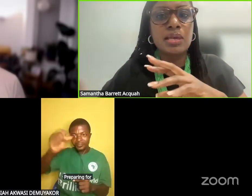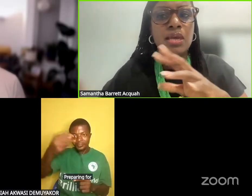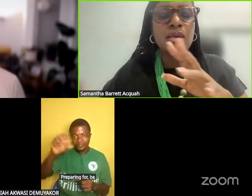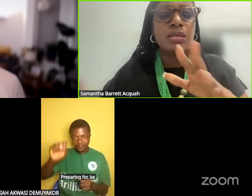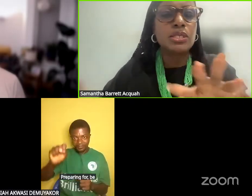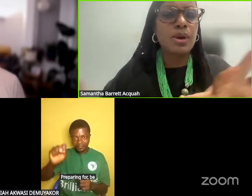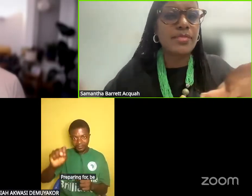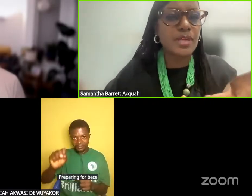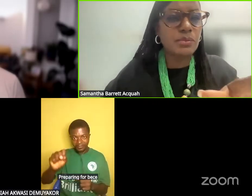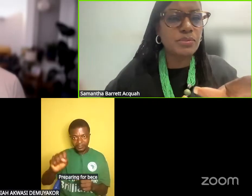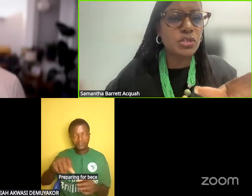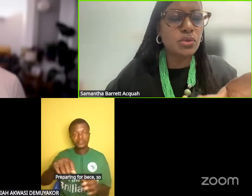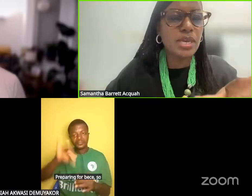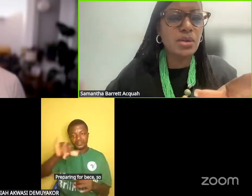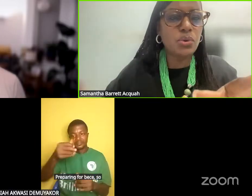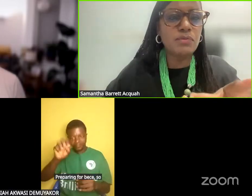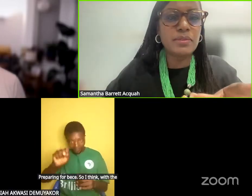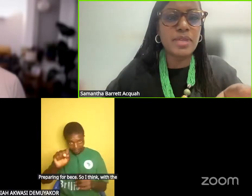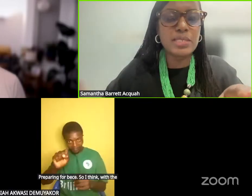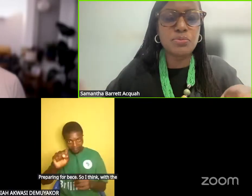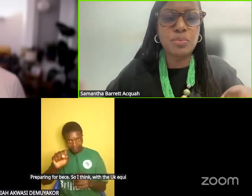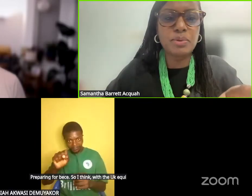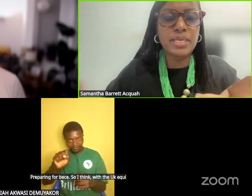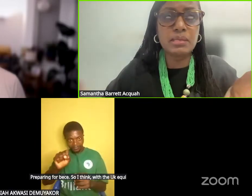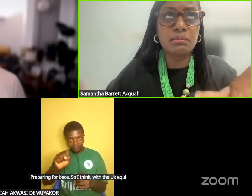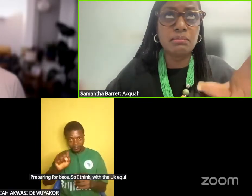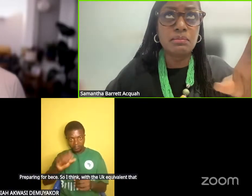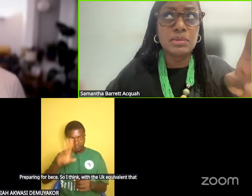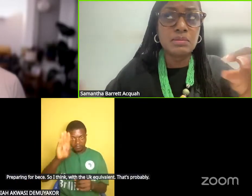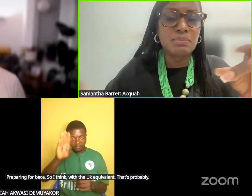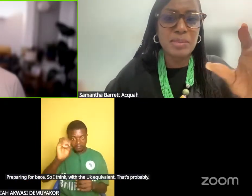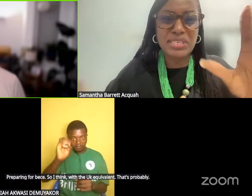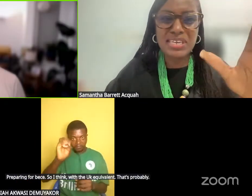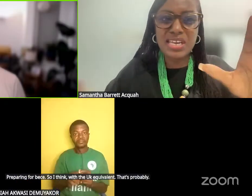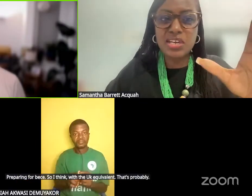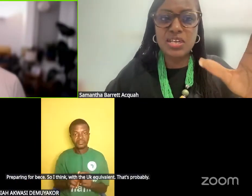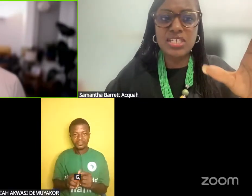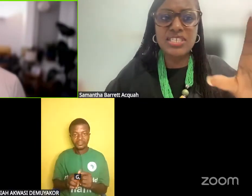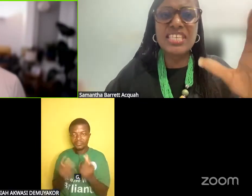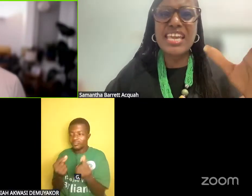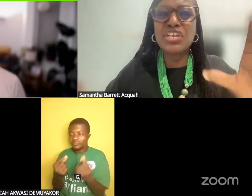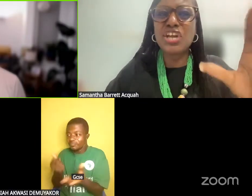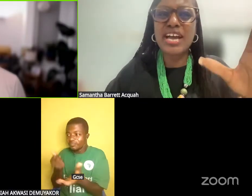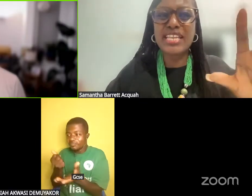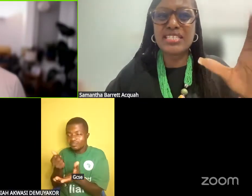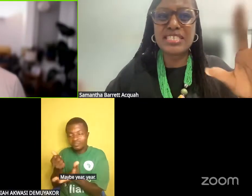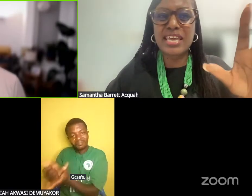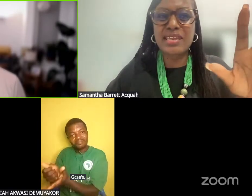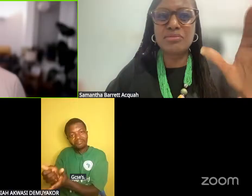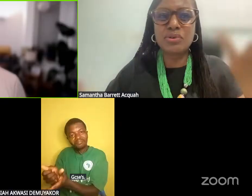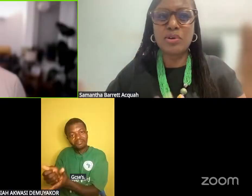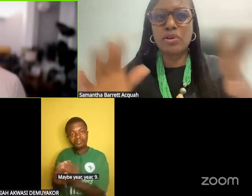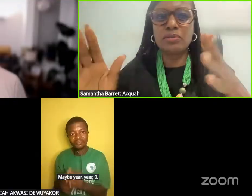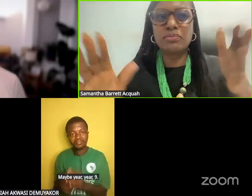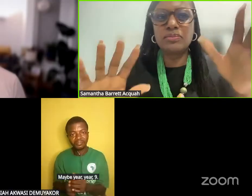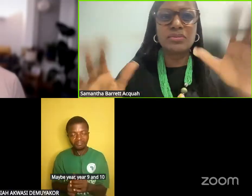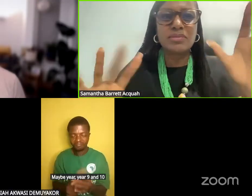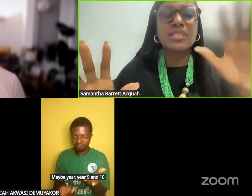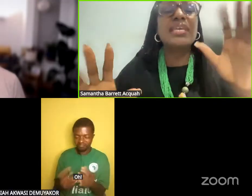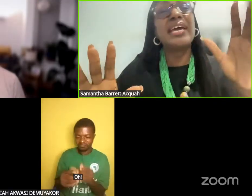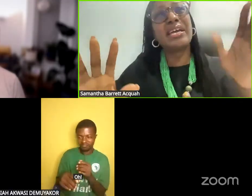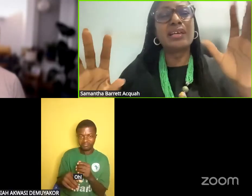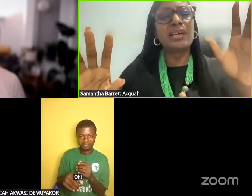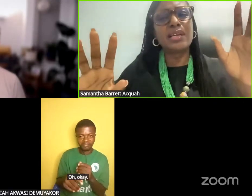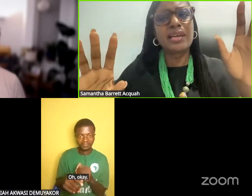BECE? So I think with the UK equivalent, that's probably maybe GCSEs? year 9 and 10, or Oh,